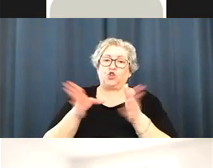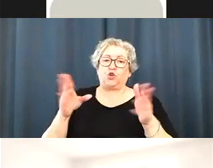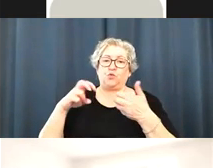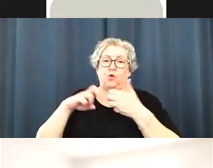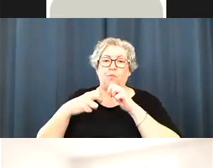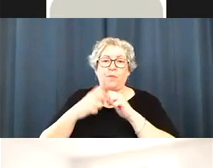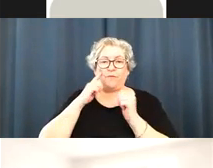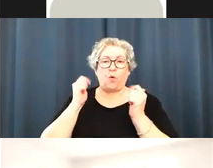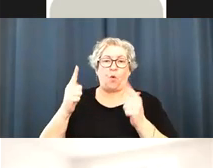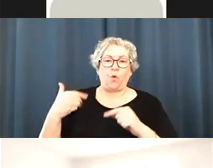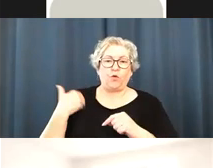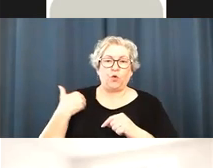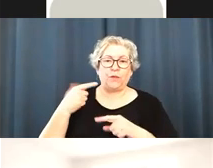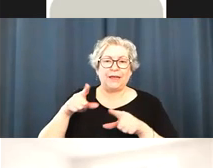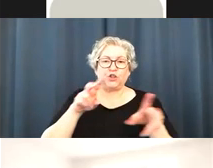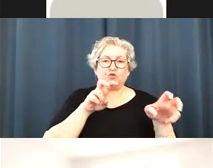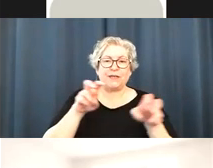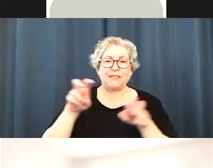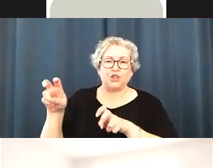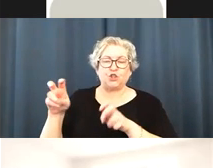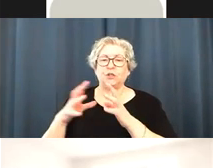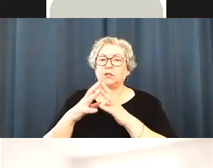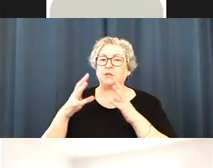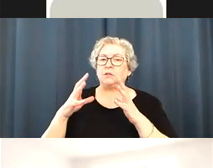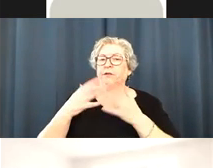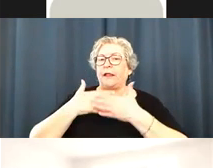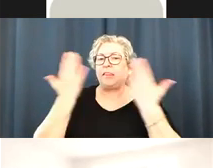all youth in transition is a lack of services.